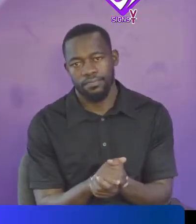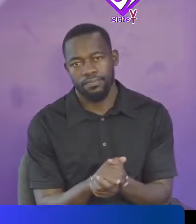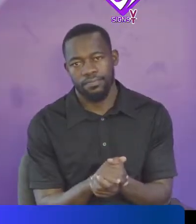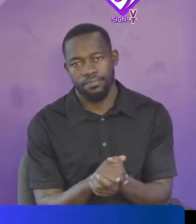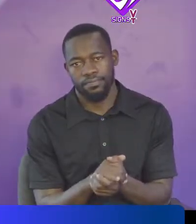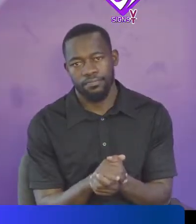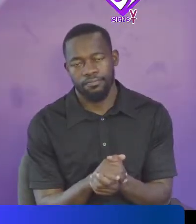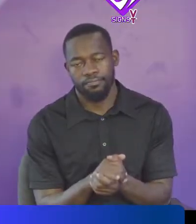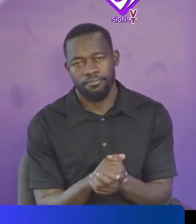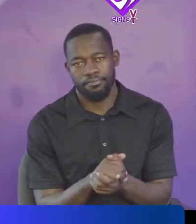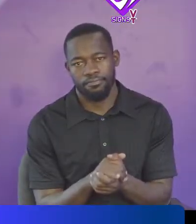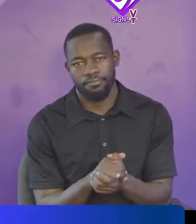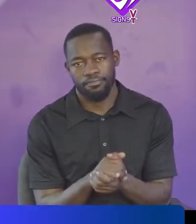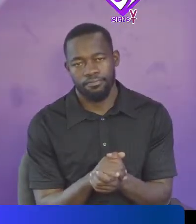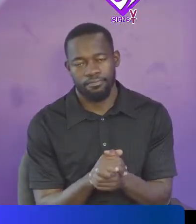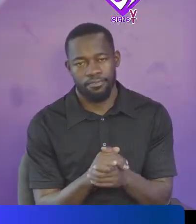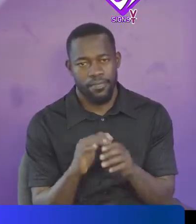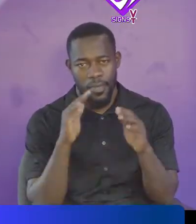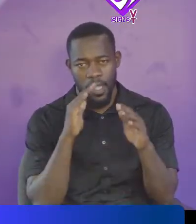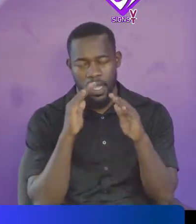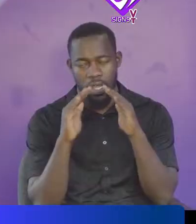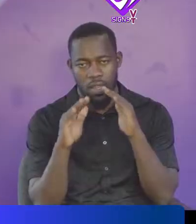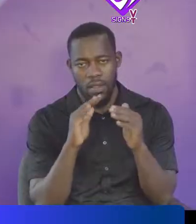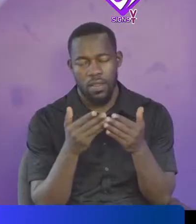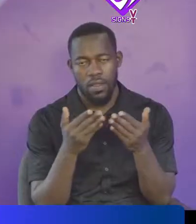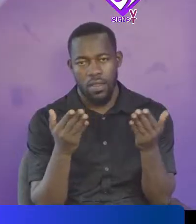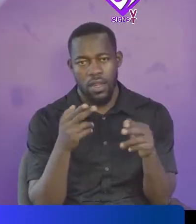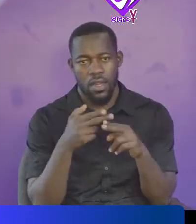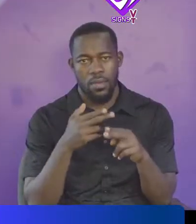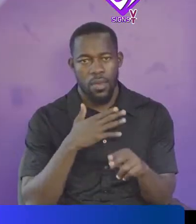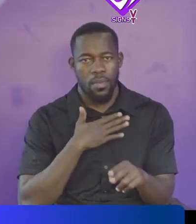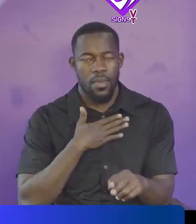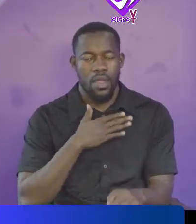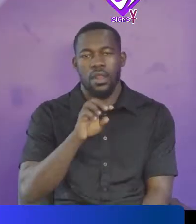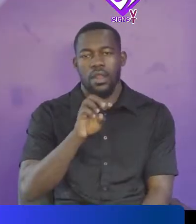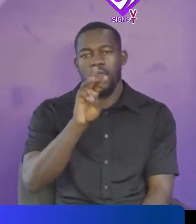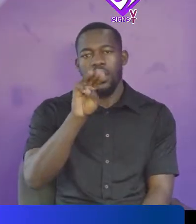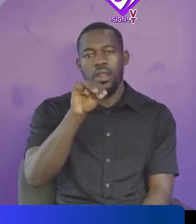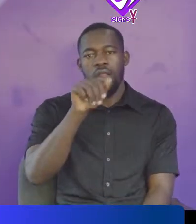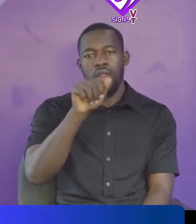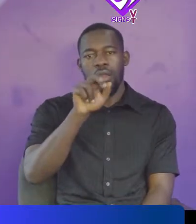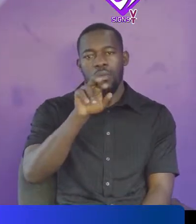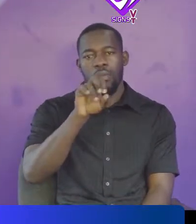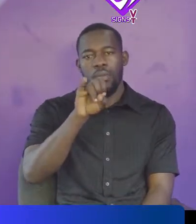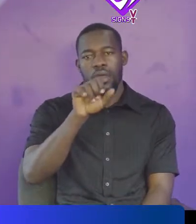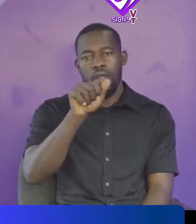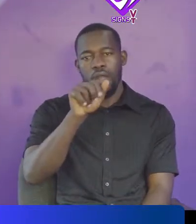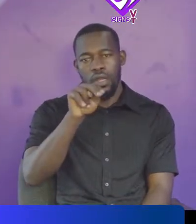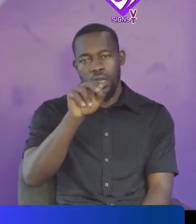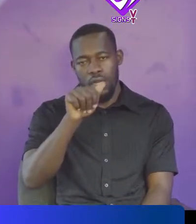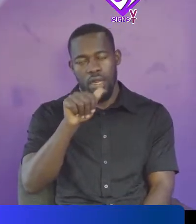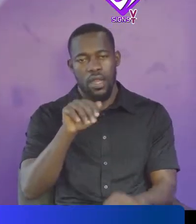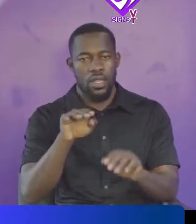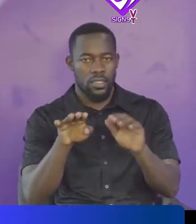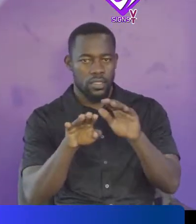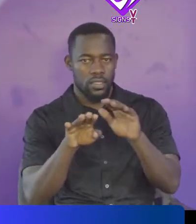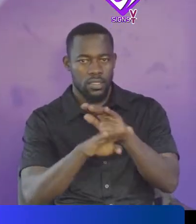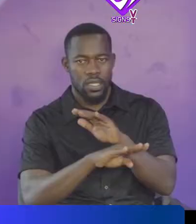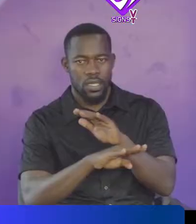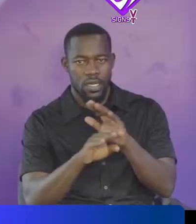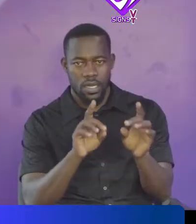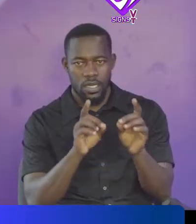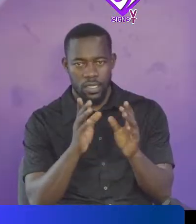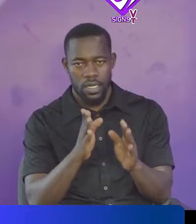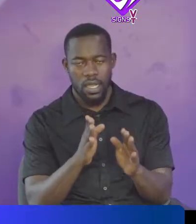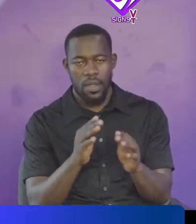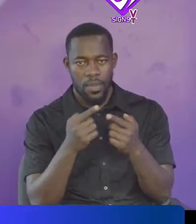Hello, my name is Mariana Wanyonyi. I'm an assistant director, but also head of research and